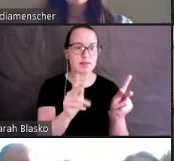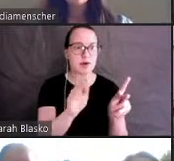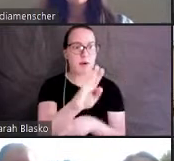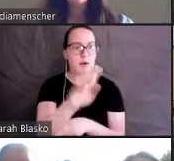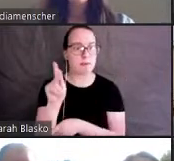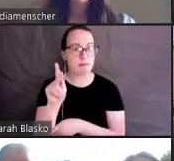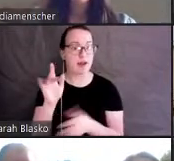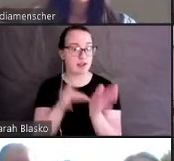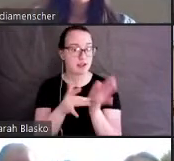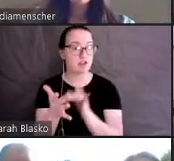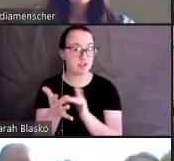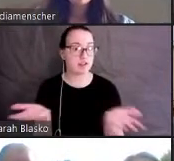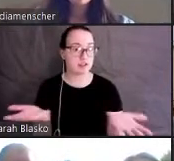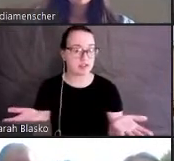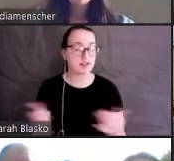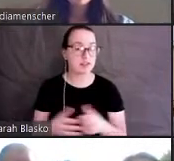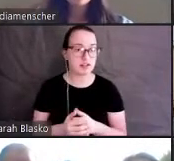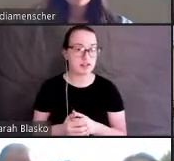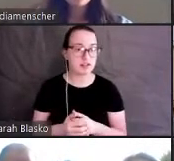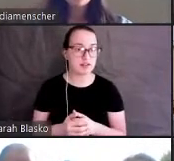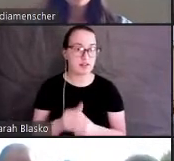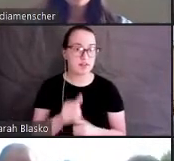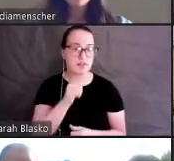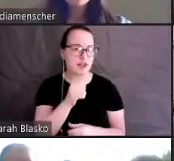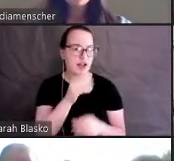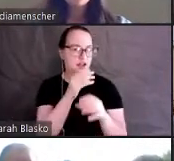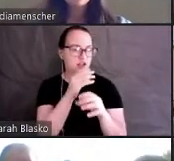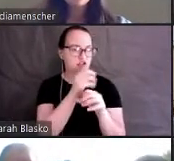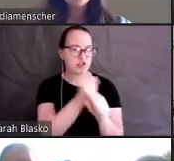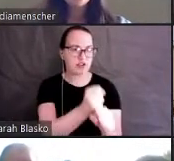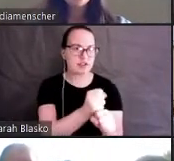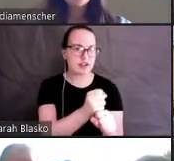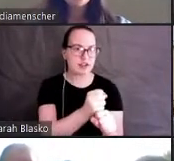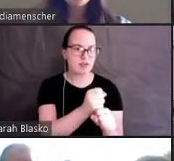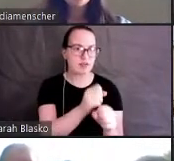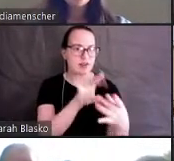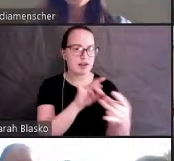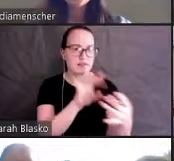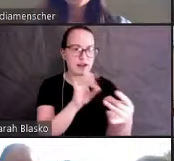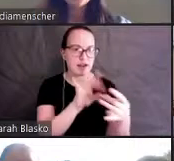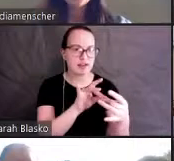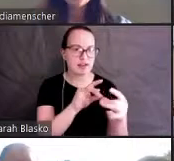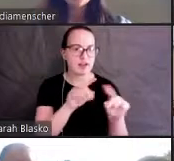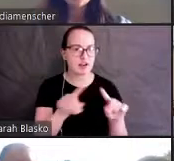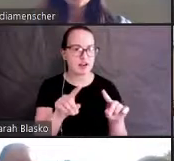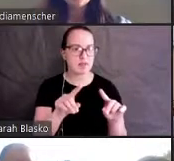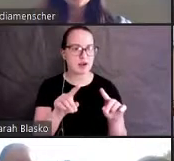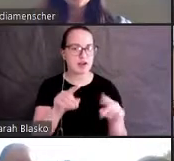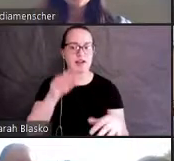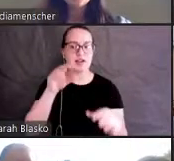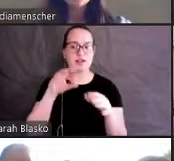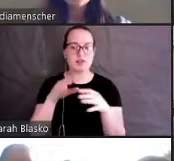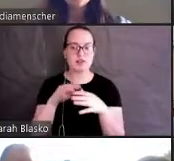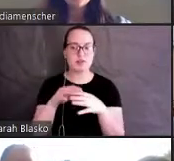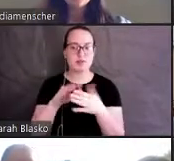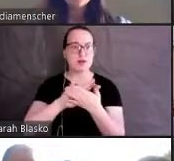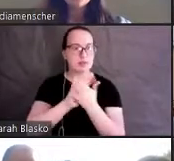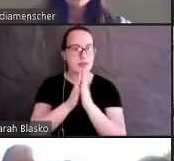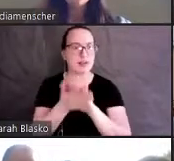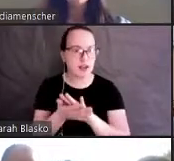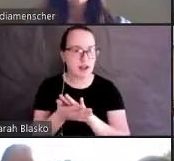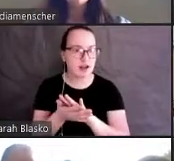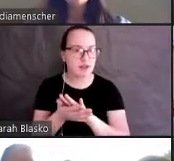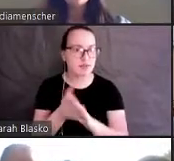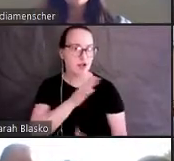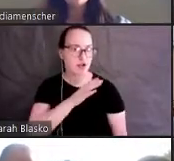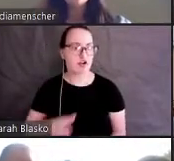just entrusted with a message, but it's entrusted to become the incarnate person of Christ. We aren't meant